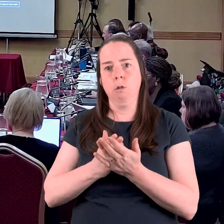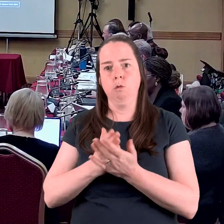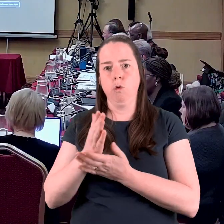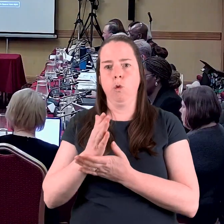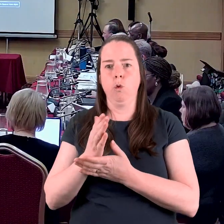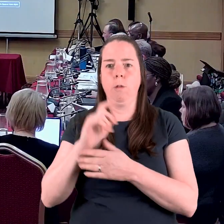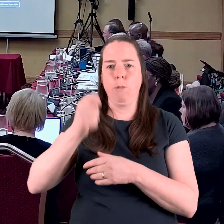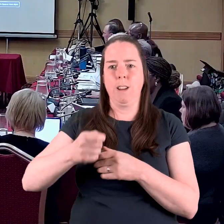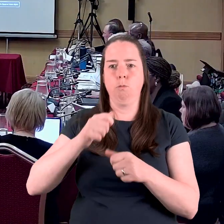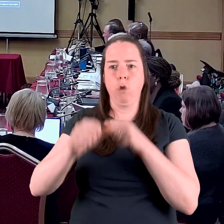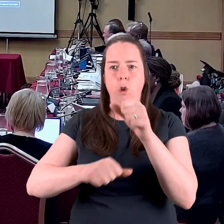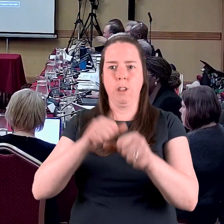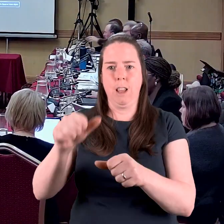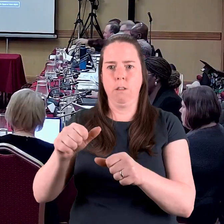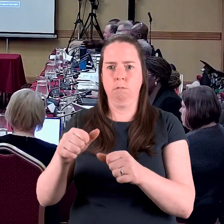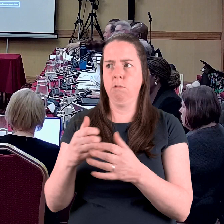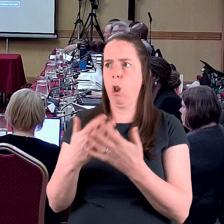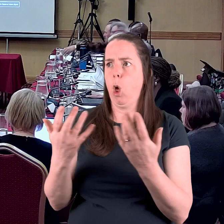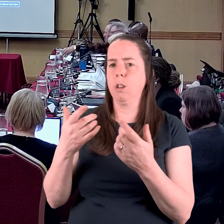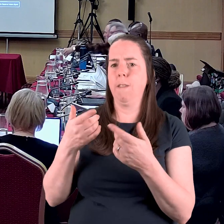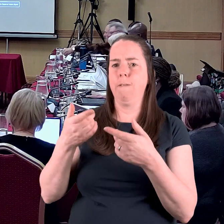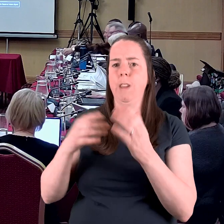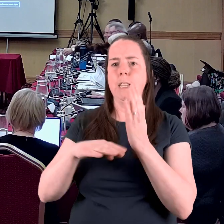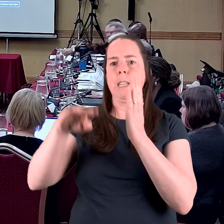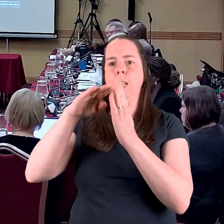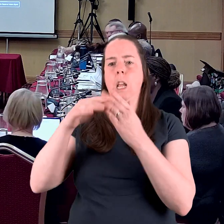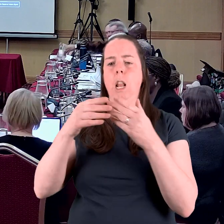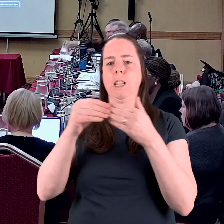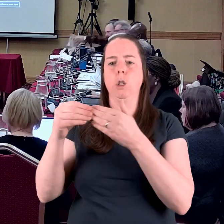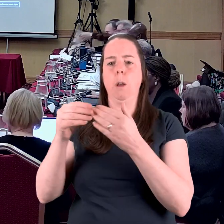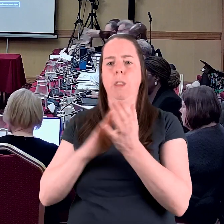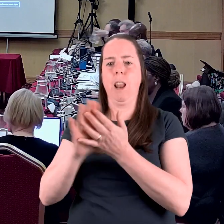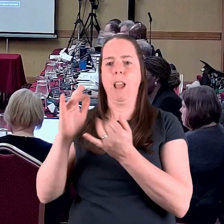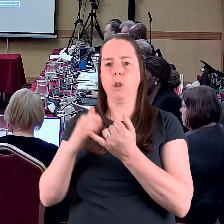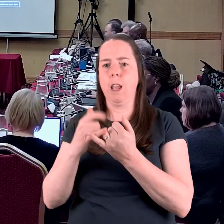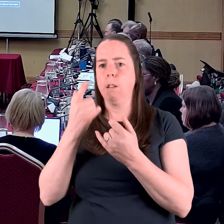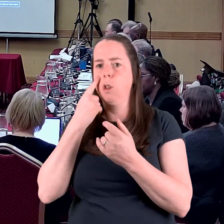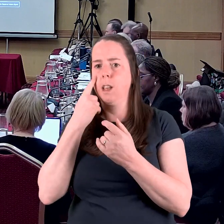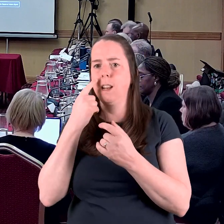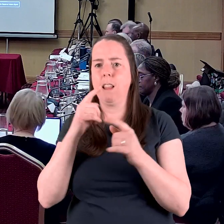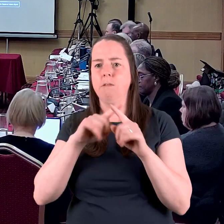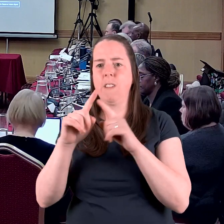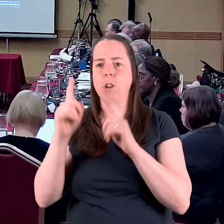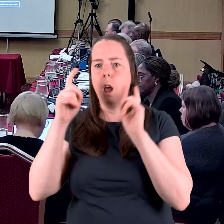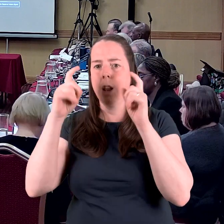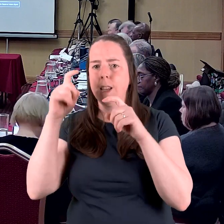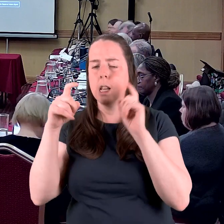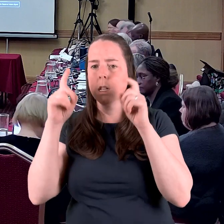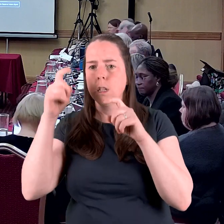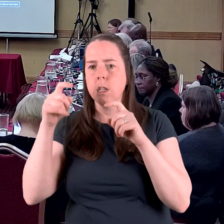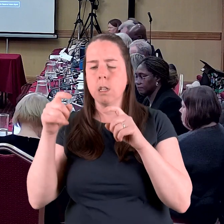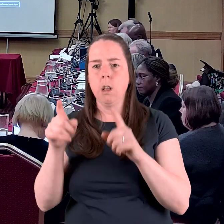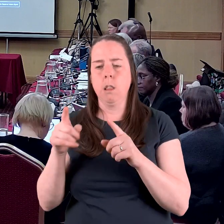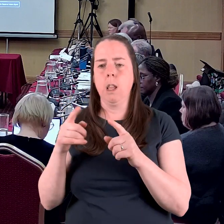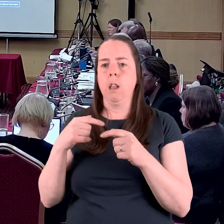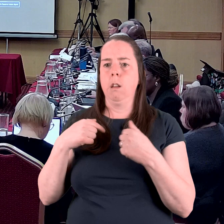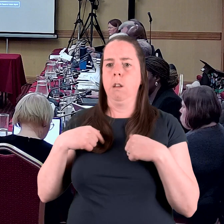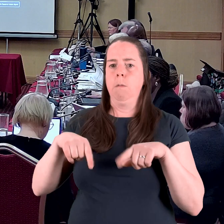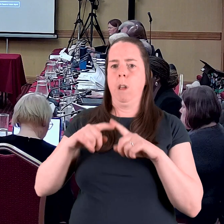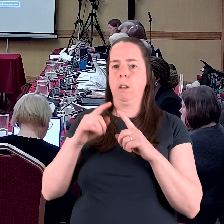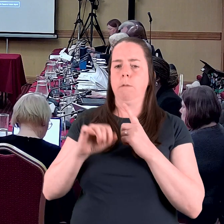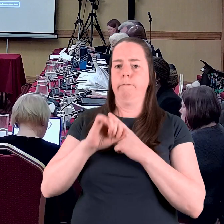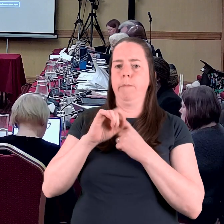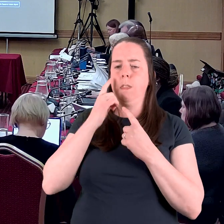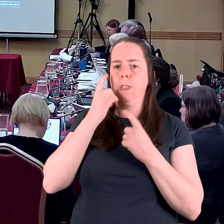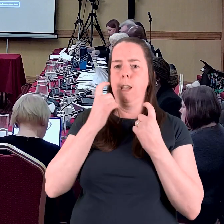the NHS, even going through the bidding process, which we had a lot of senior leadership in the NHS looking at all the different ideas and the innovation, I think